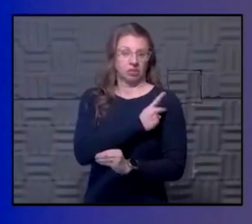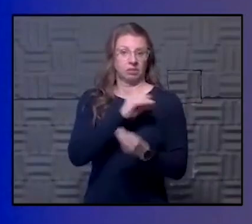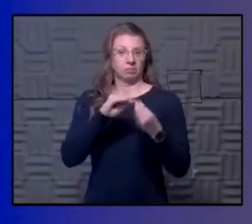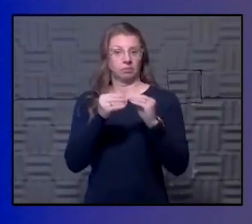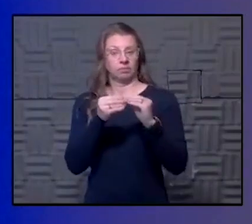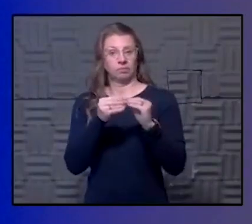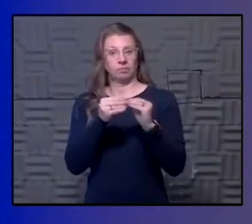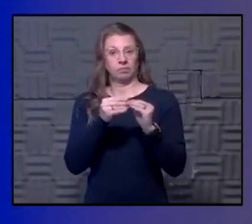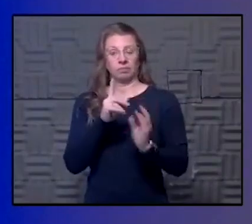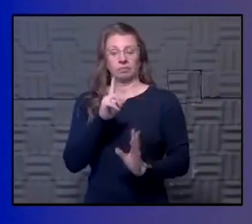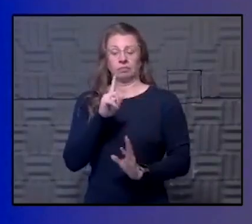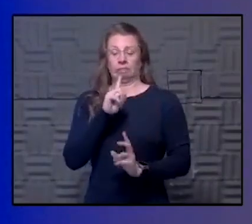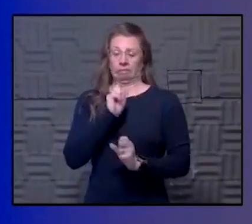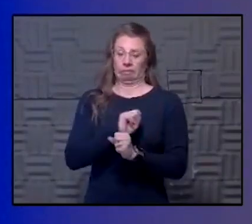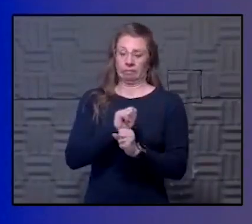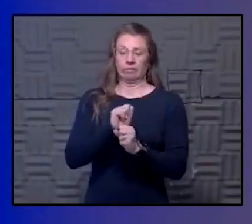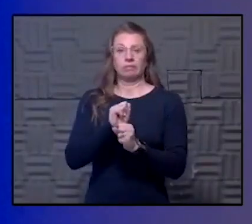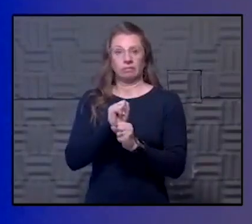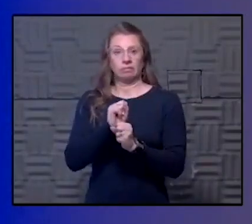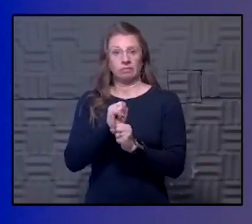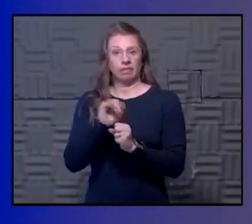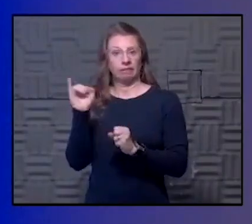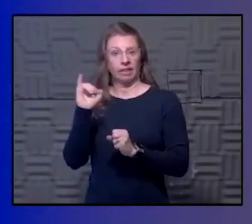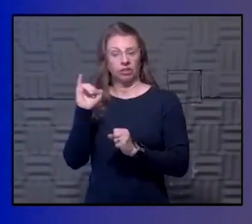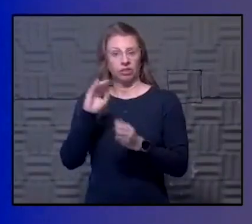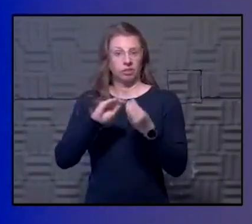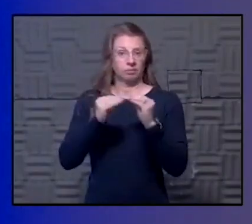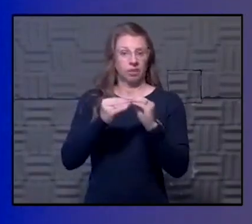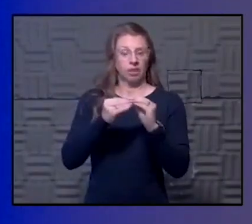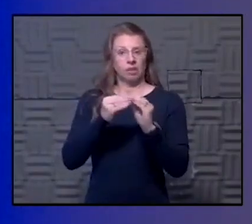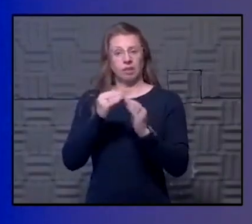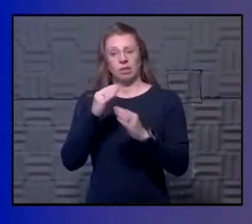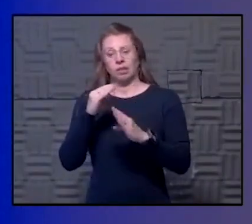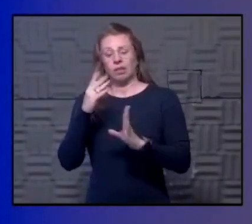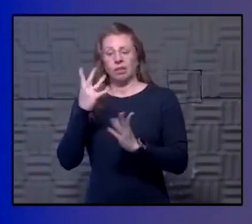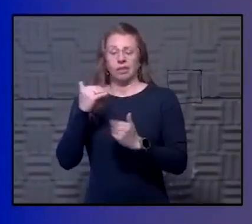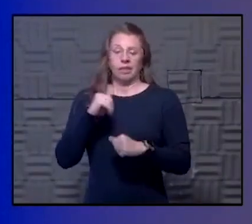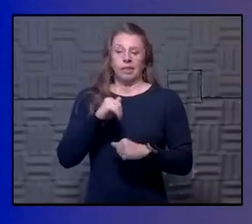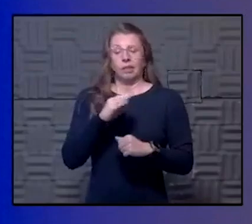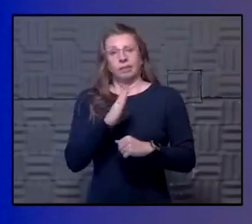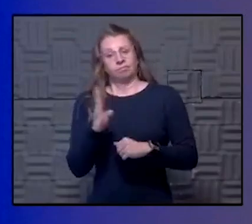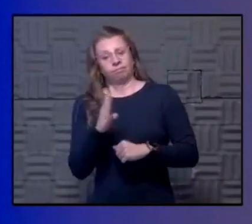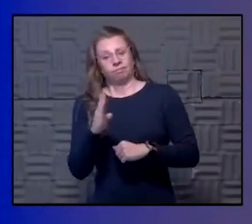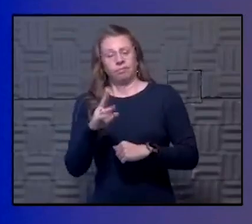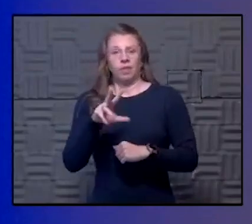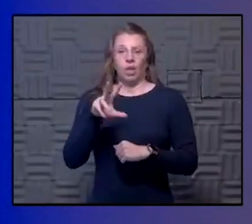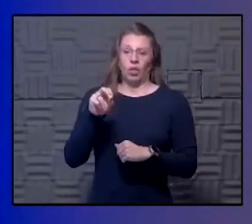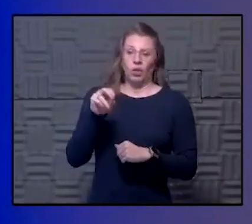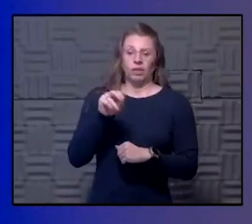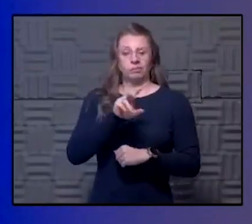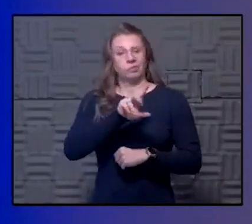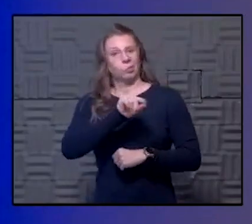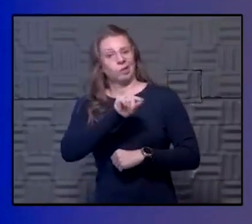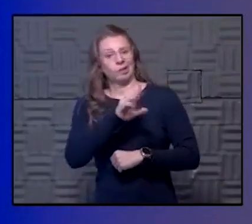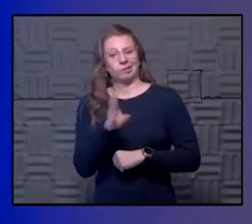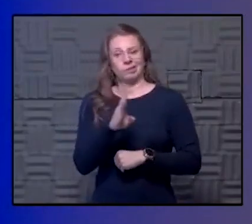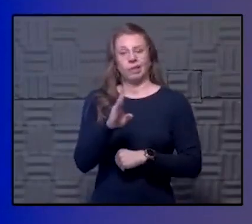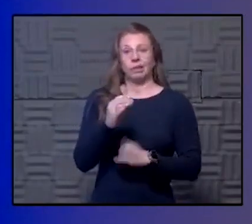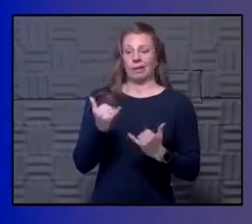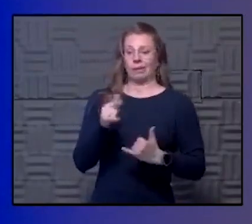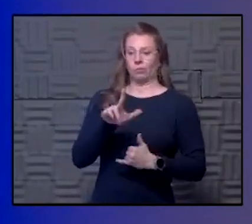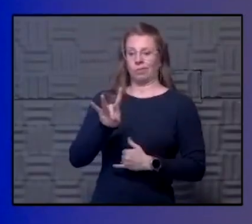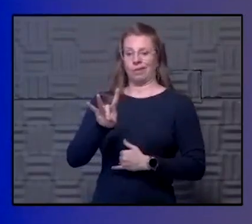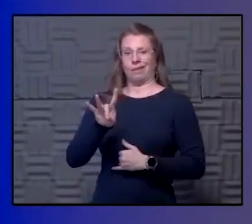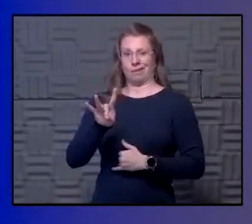Our acute infections number has been kind of bouncing around from low to mid-30s to mid-20s. Right now, we have 28